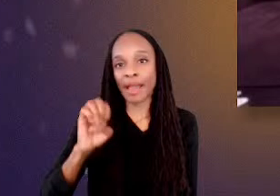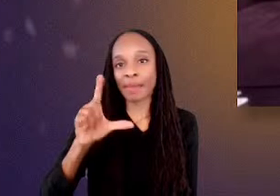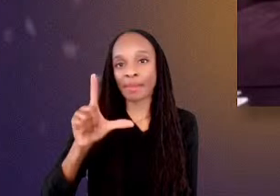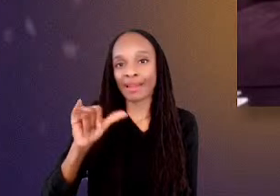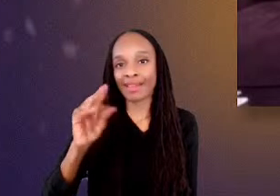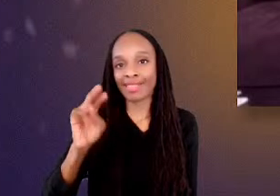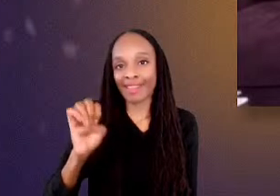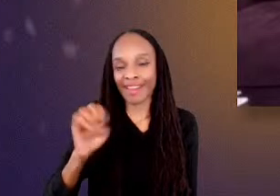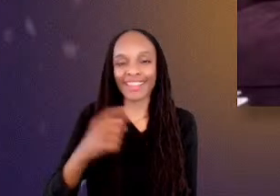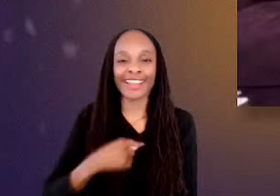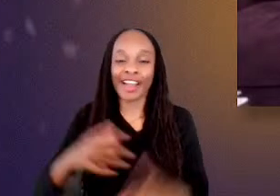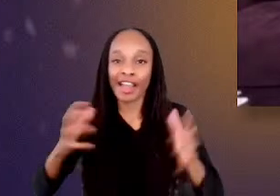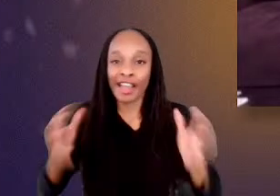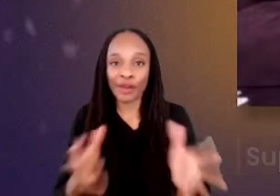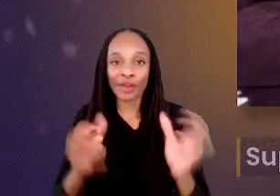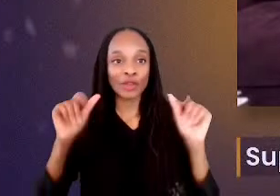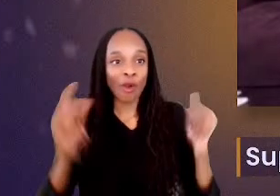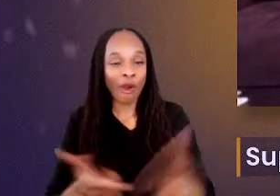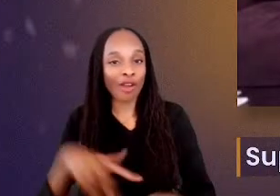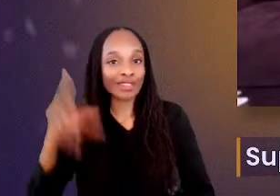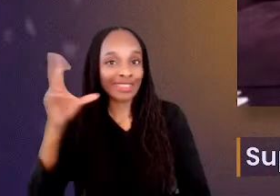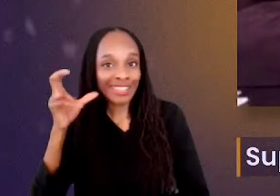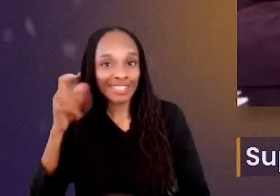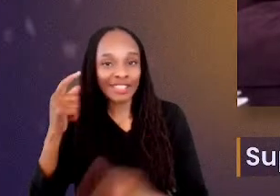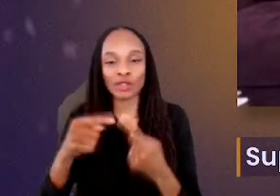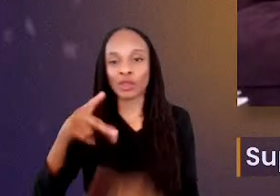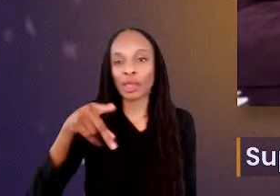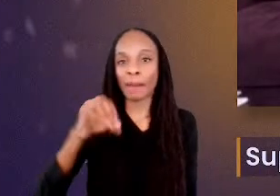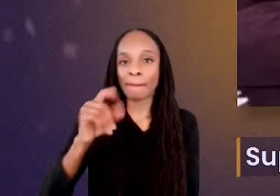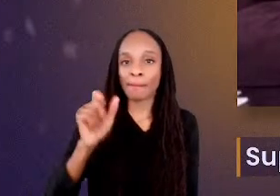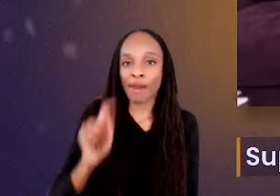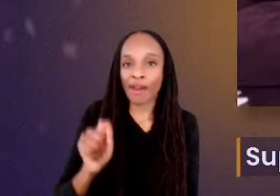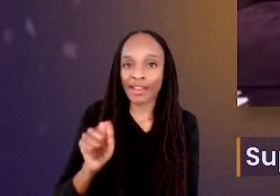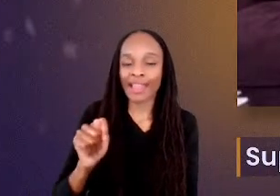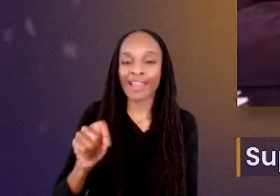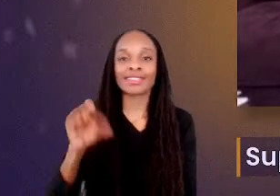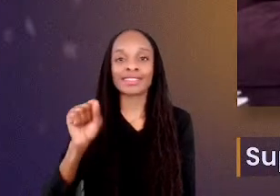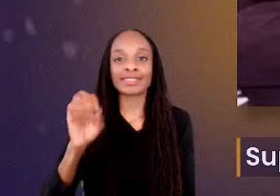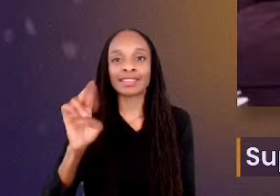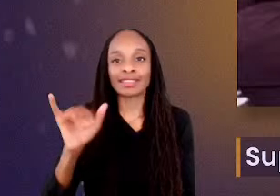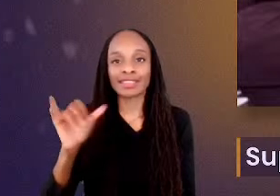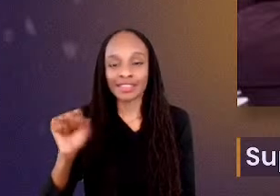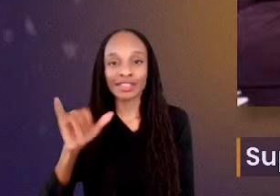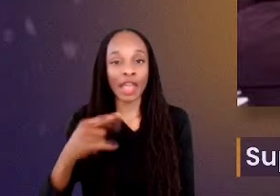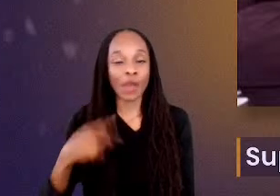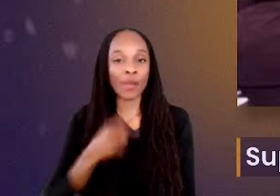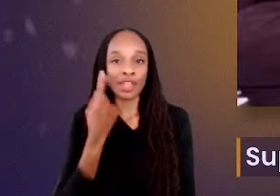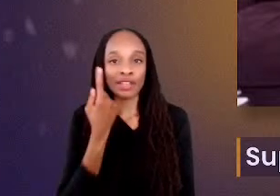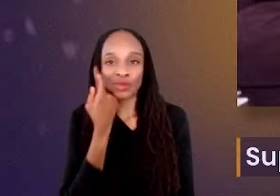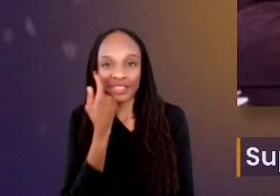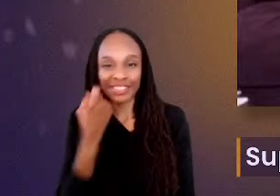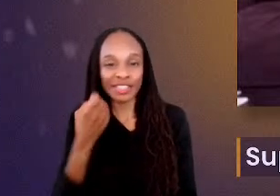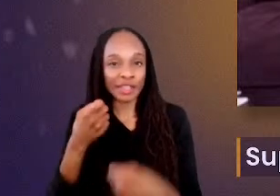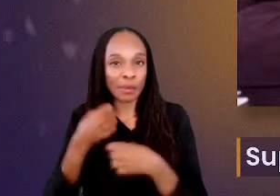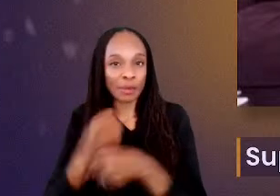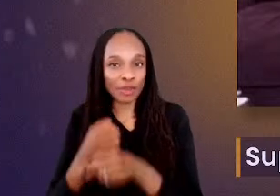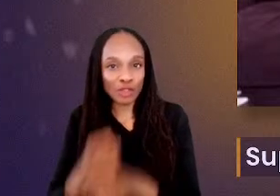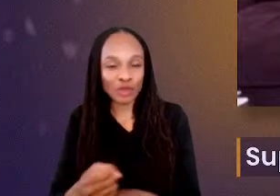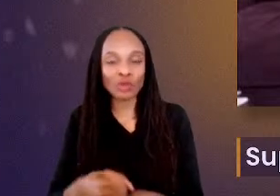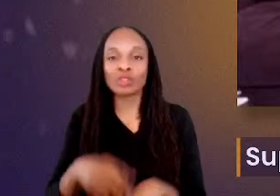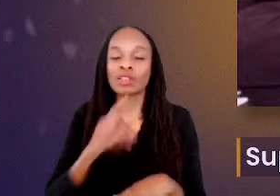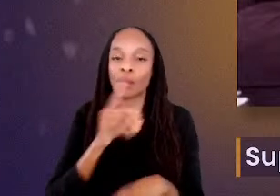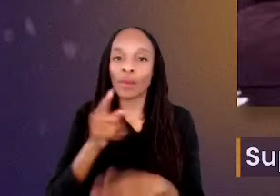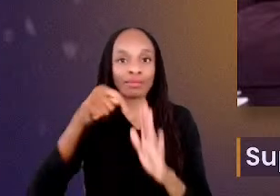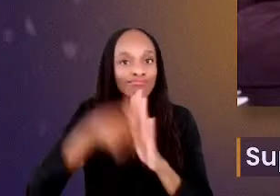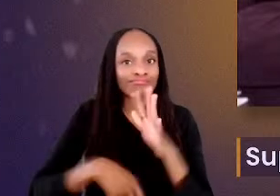you, to listen to the podcast series that we at Distribution Advocates have just produced. It dives deep into our documentary